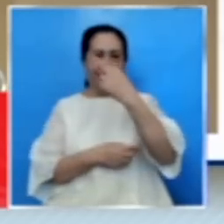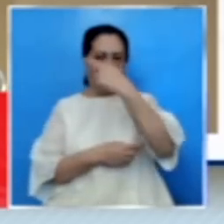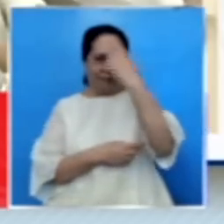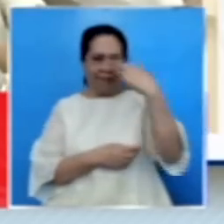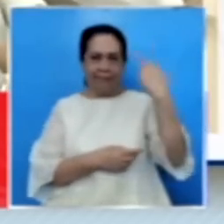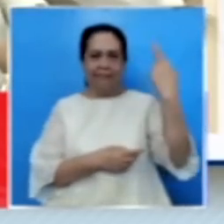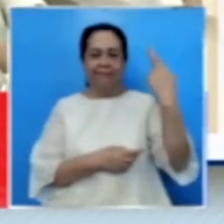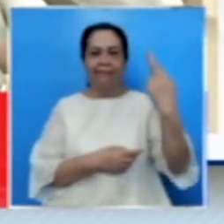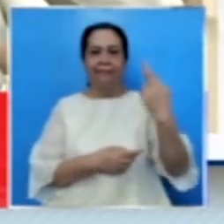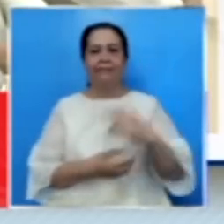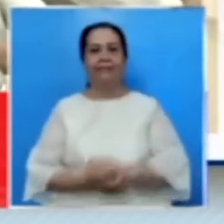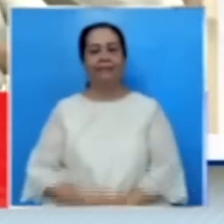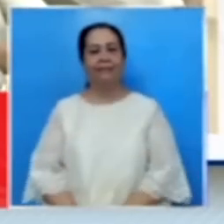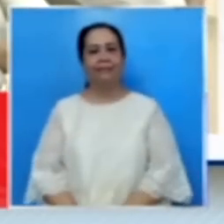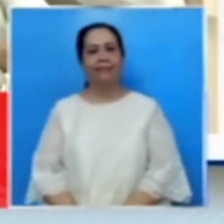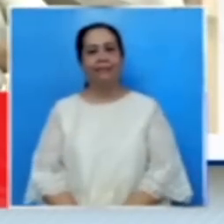Rizal.